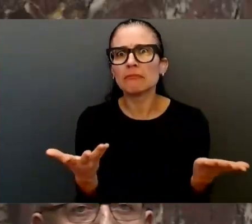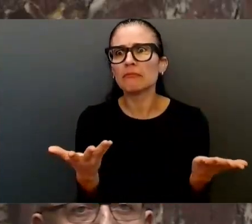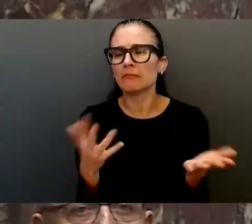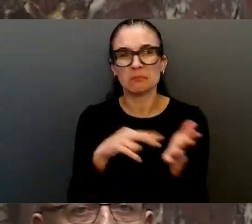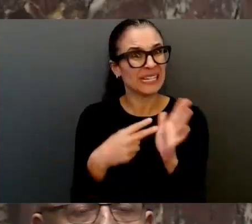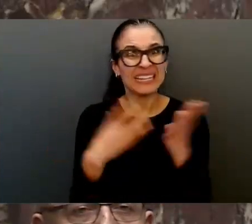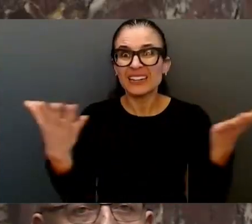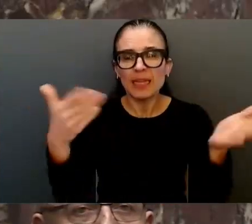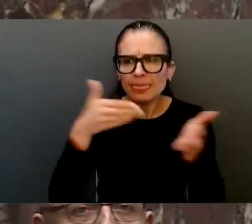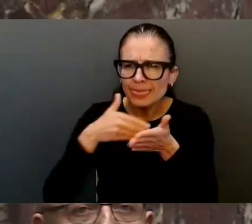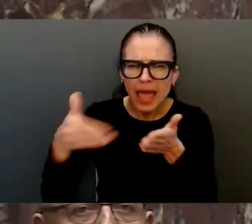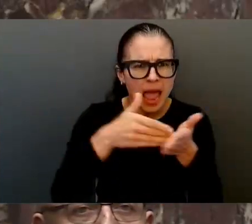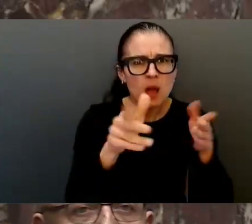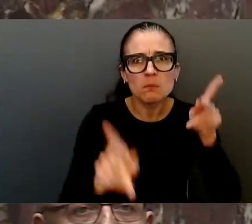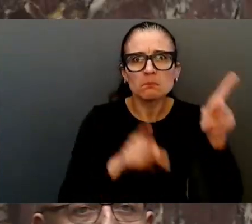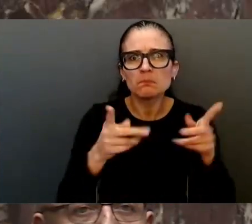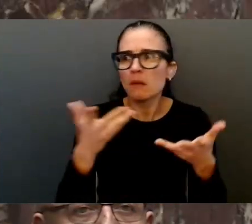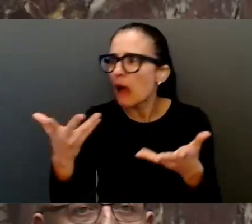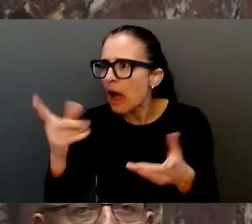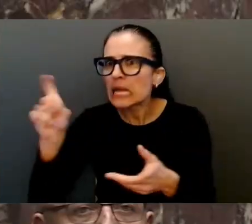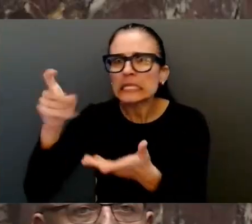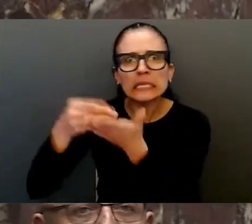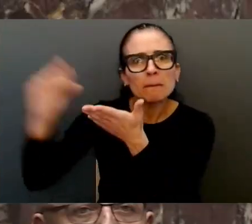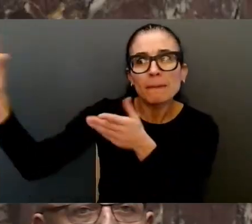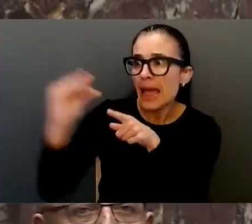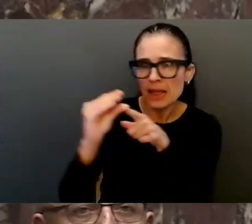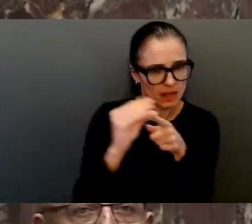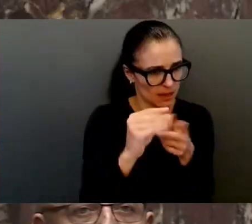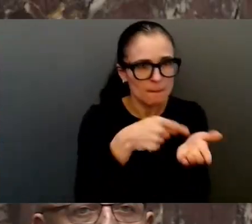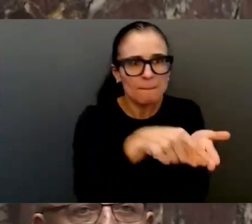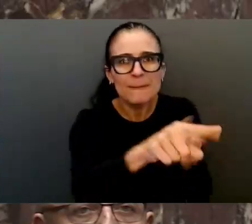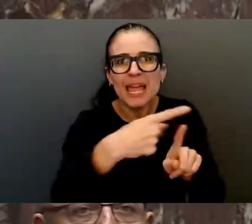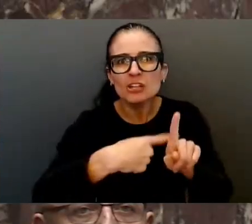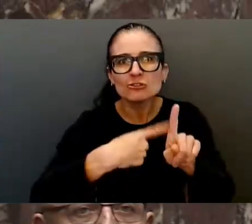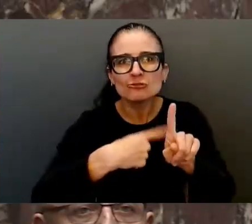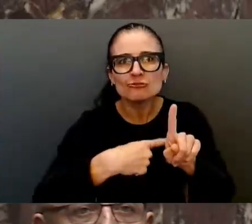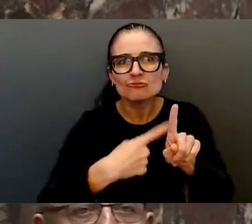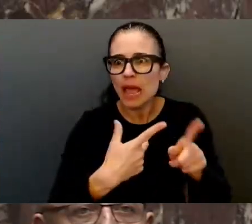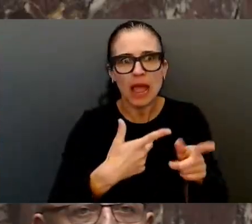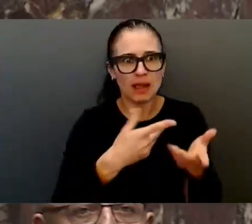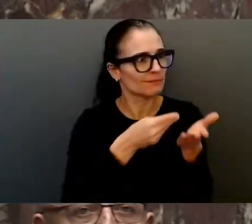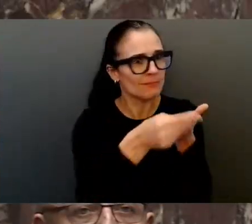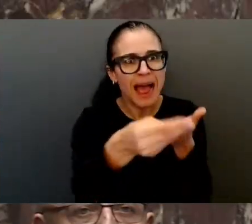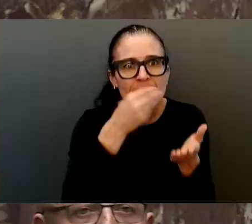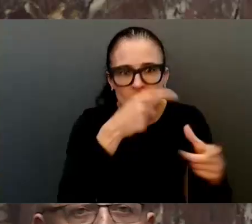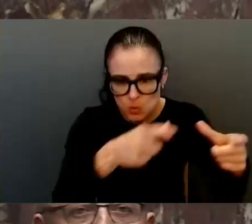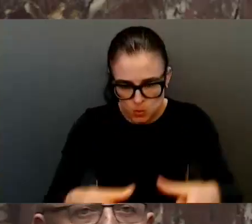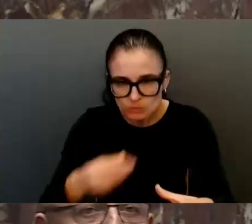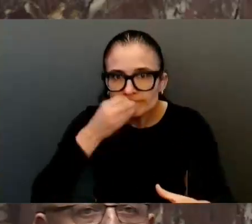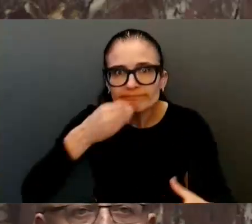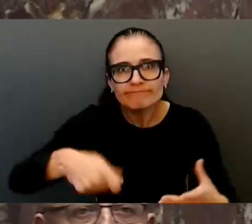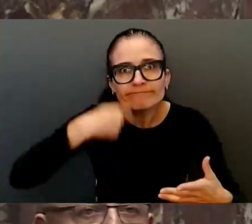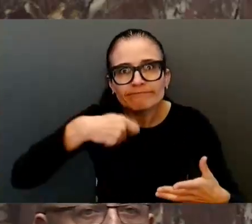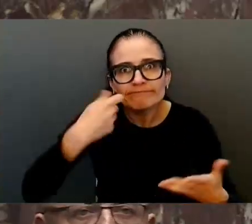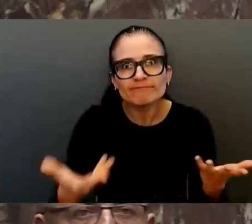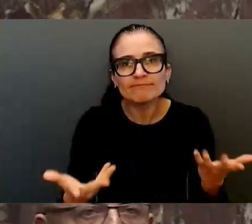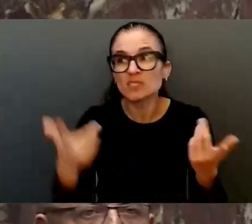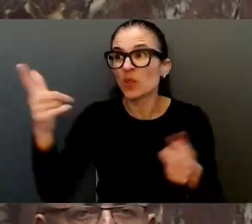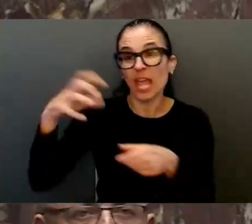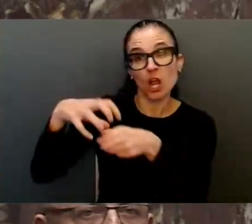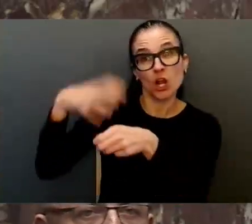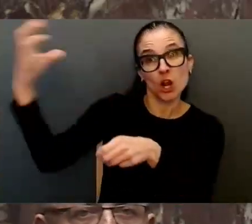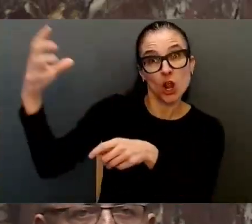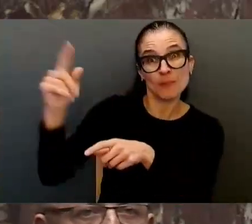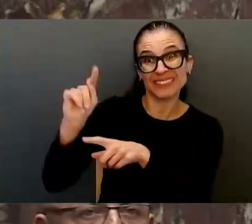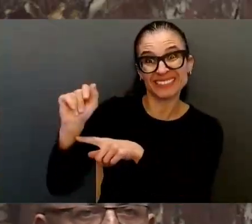carbon tax was a victim of weak-kneed politics and conservative fear-mongering. But boy, was